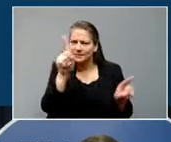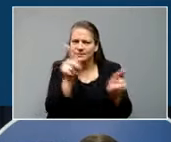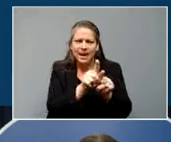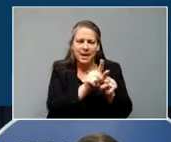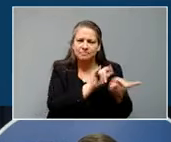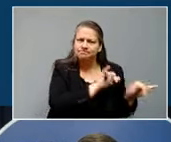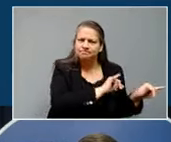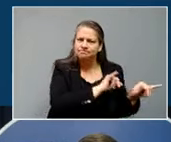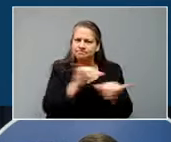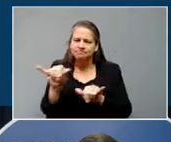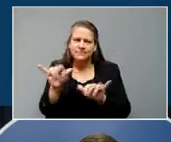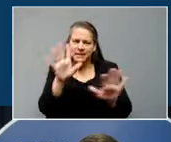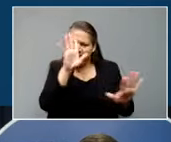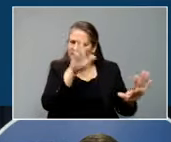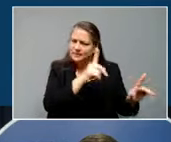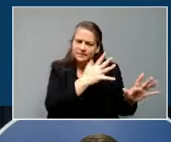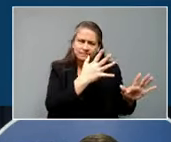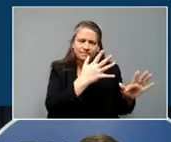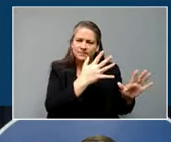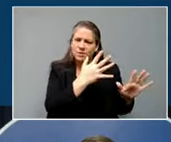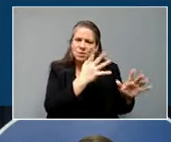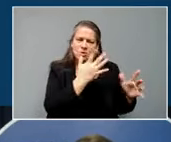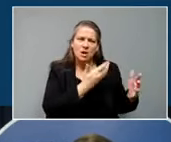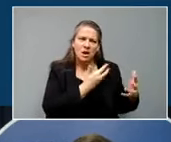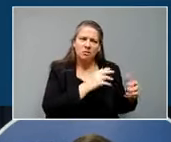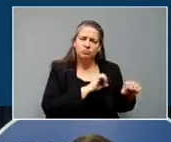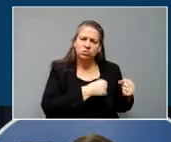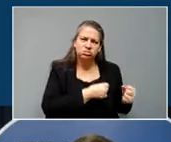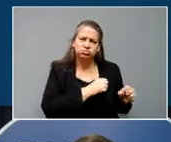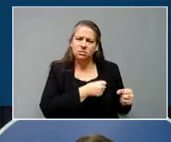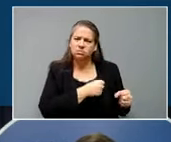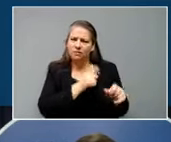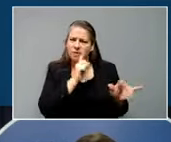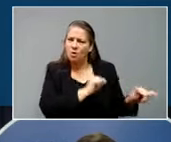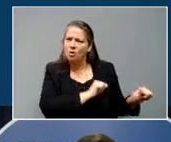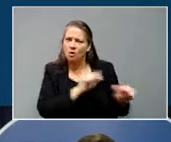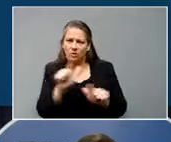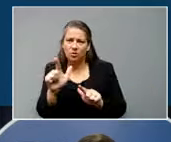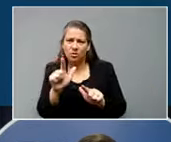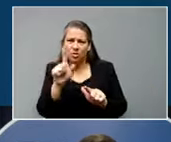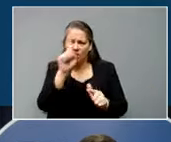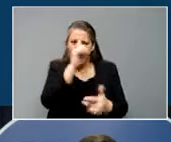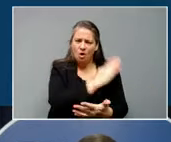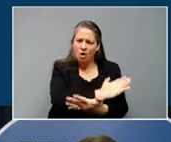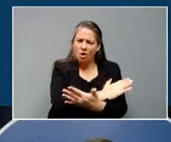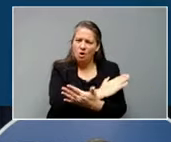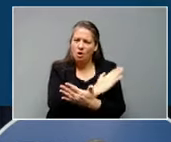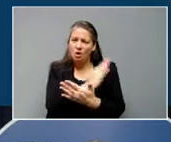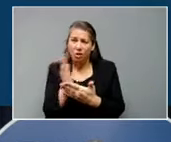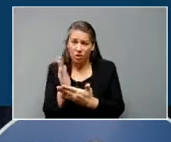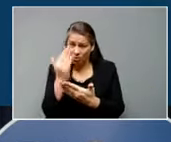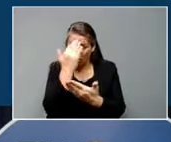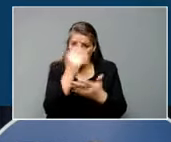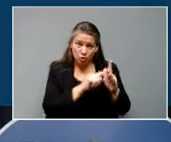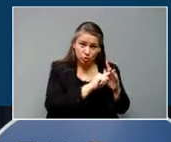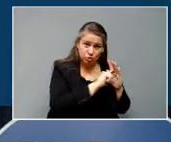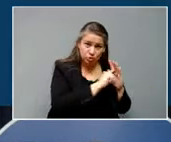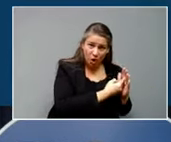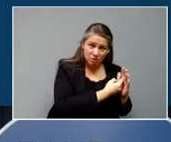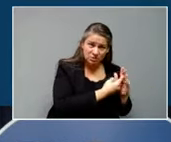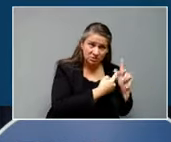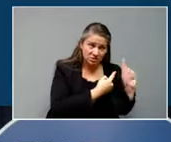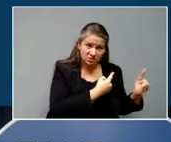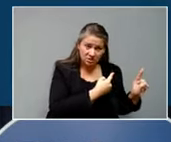look at the whole time about what we were doing and how hard we were fighting, not at the